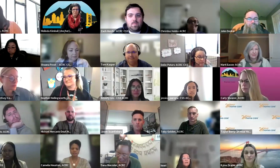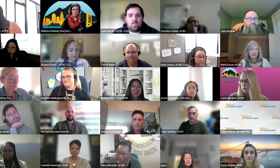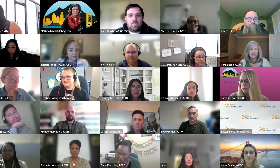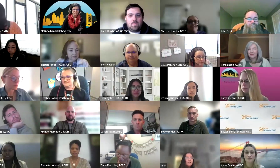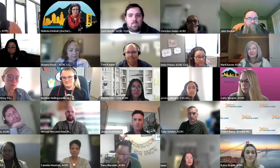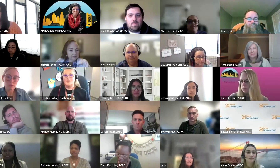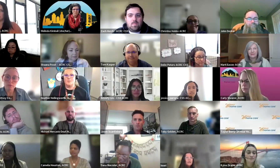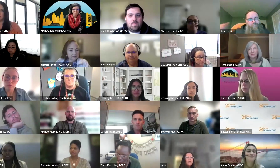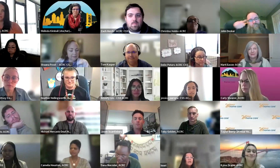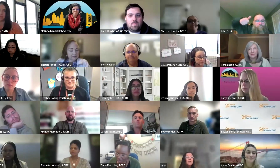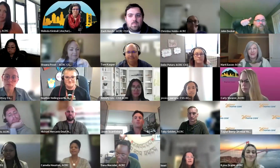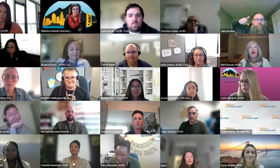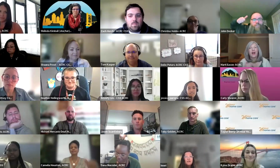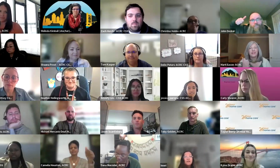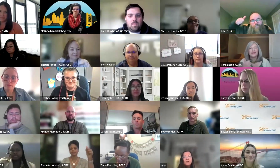Can you hear me now?